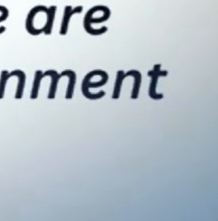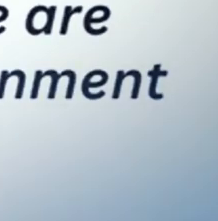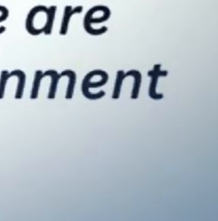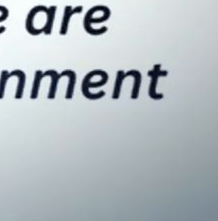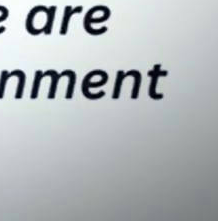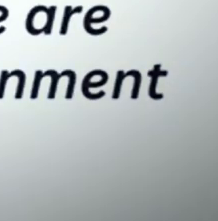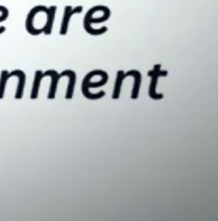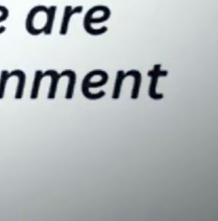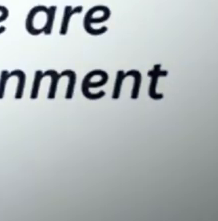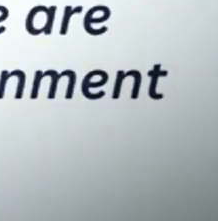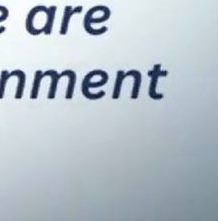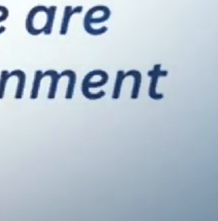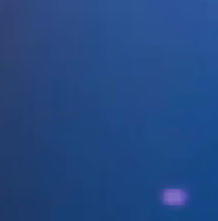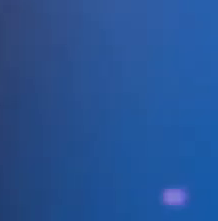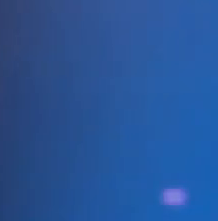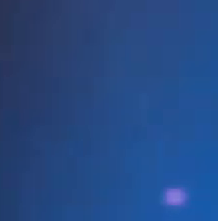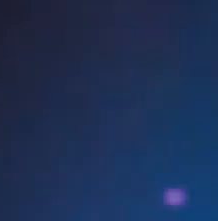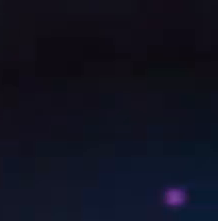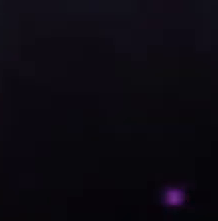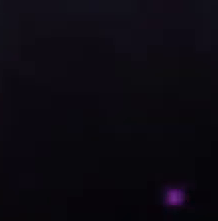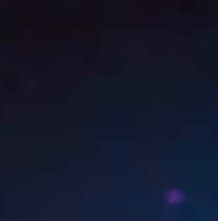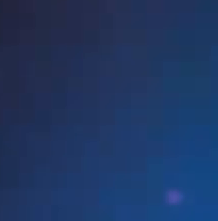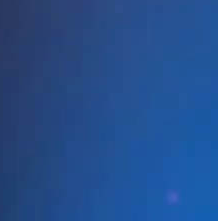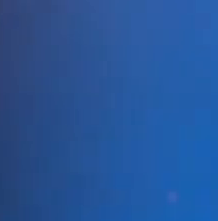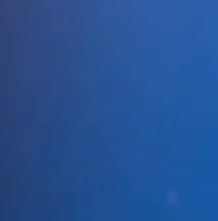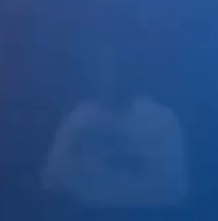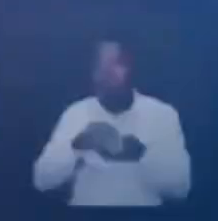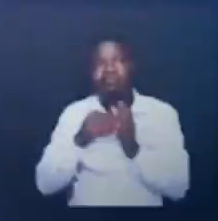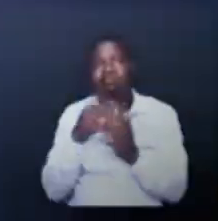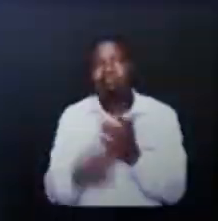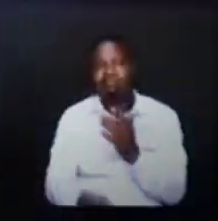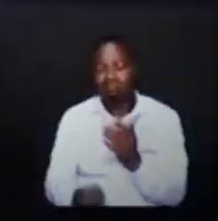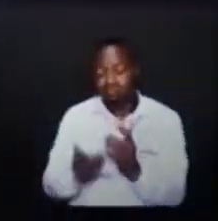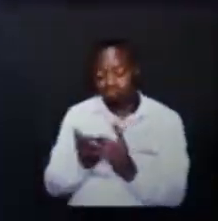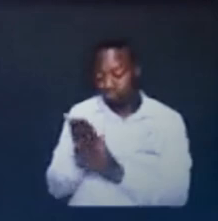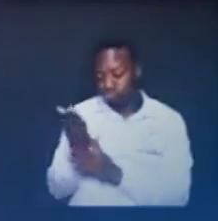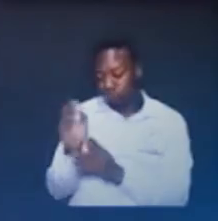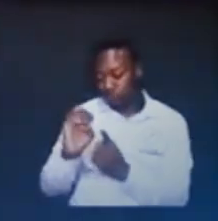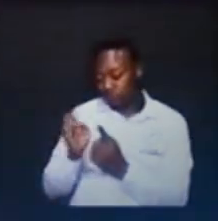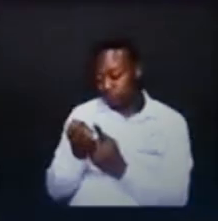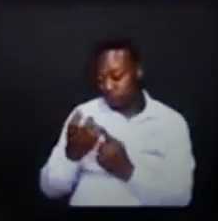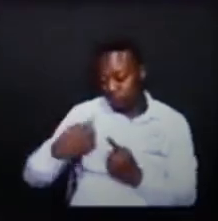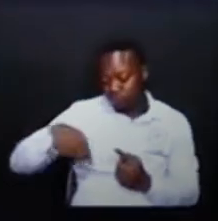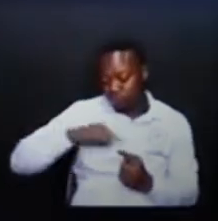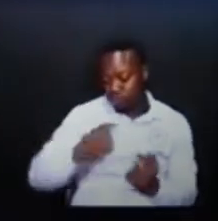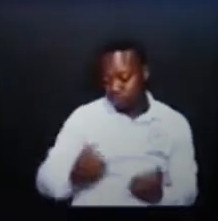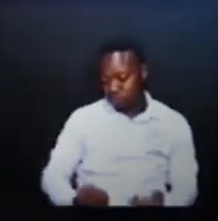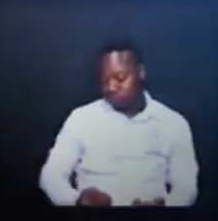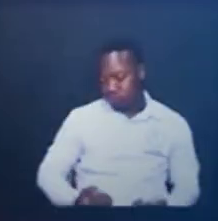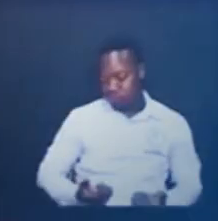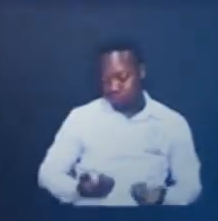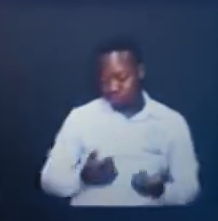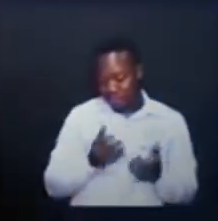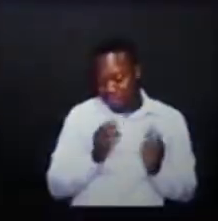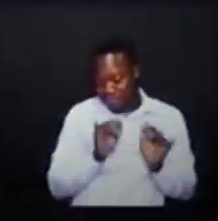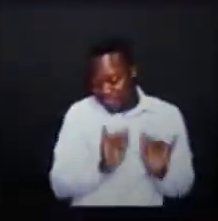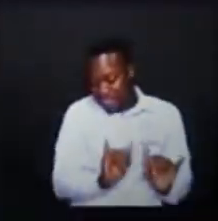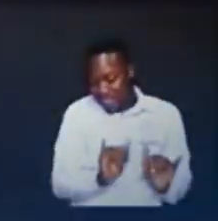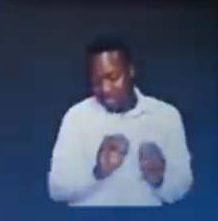are shaped in many ways by the environment we find ourselves in.